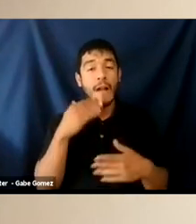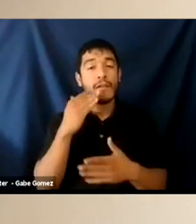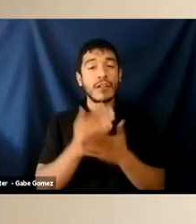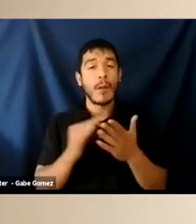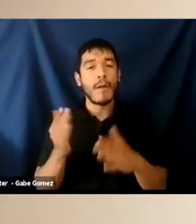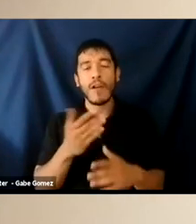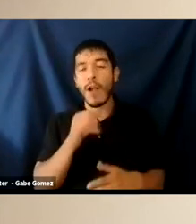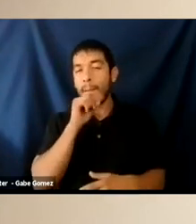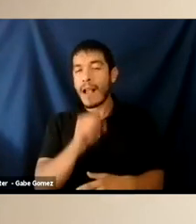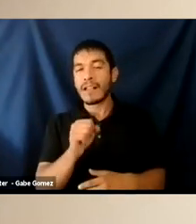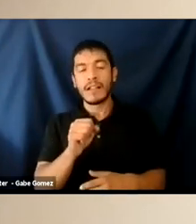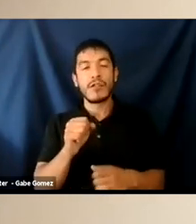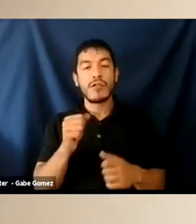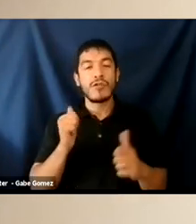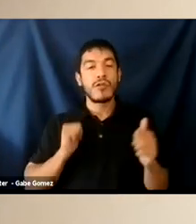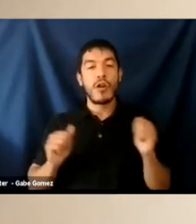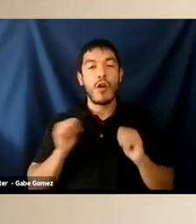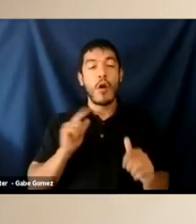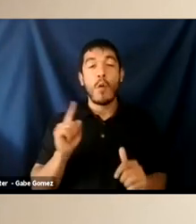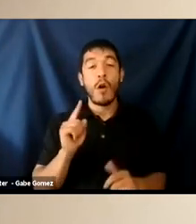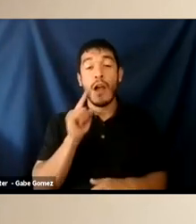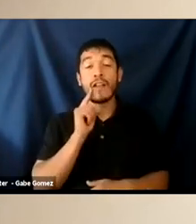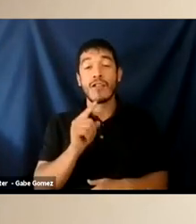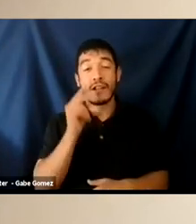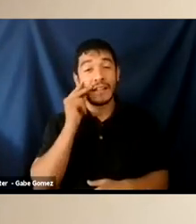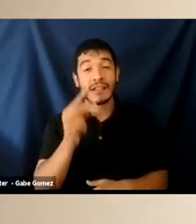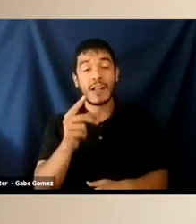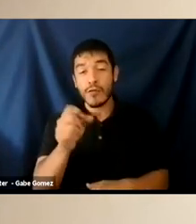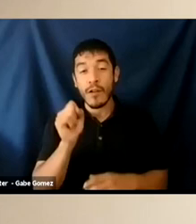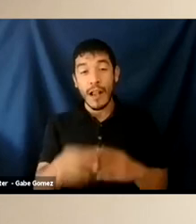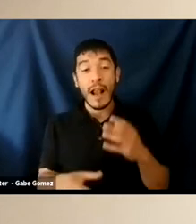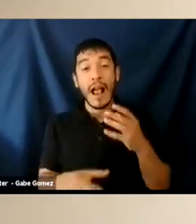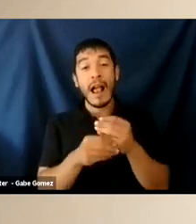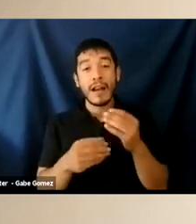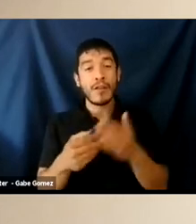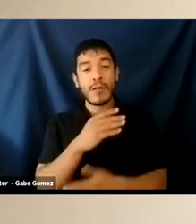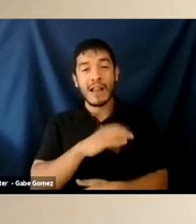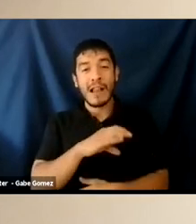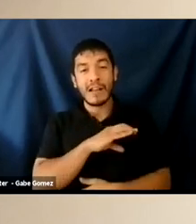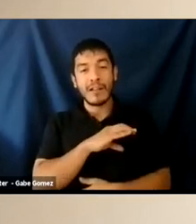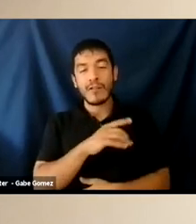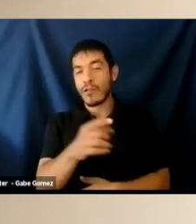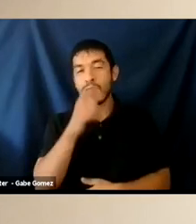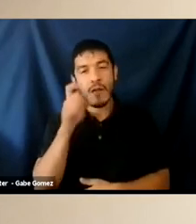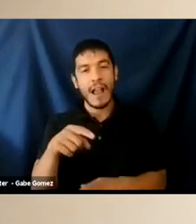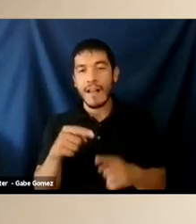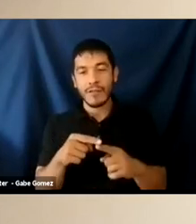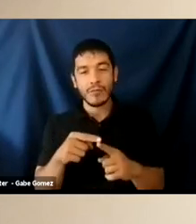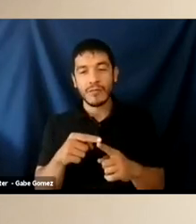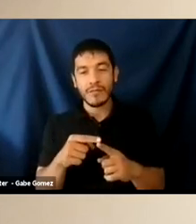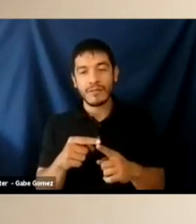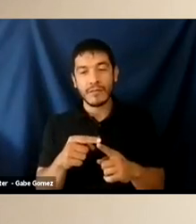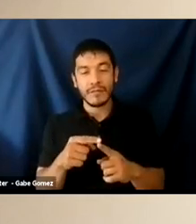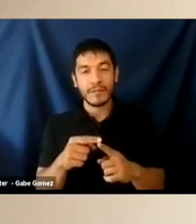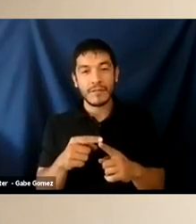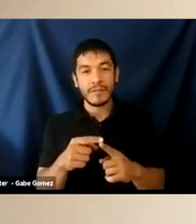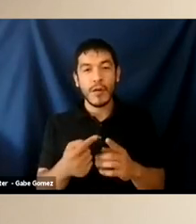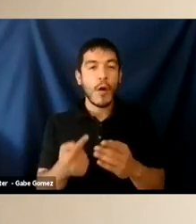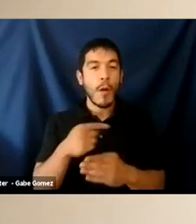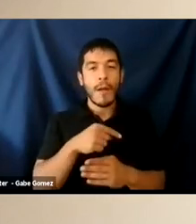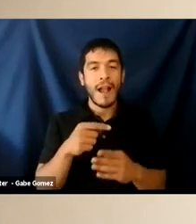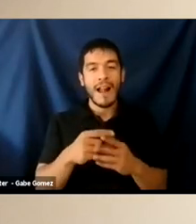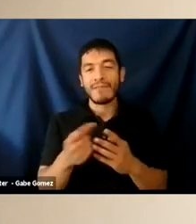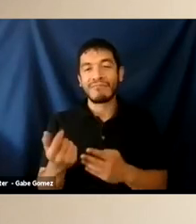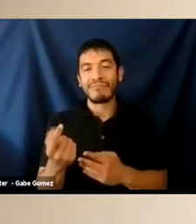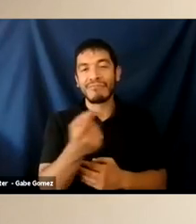loved shows, where it turns out that you can actually add new characters. You don't have to go back to the drawing